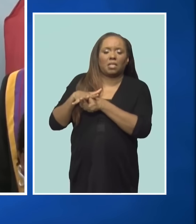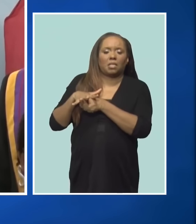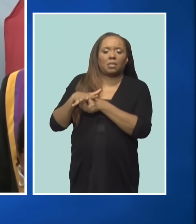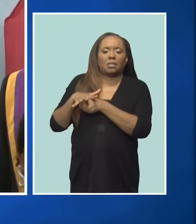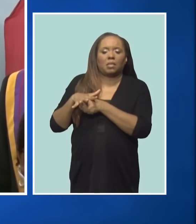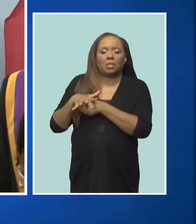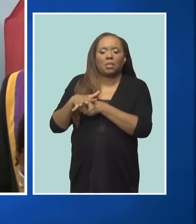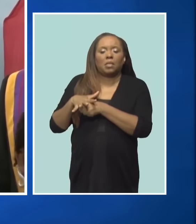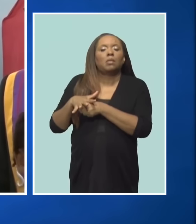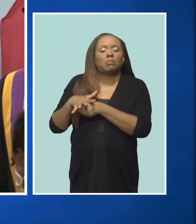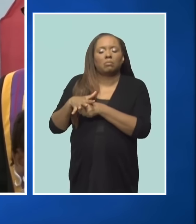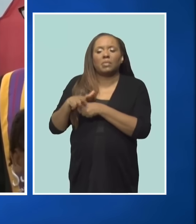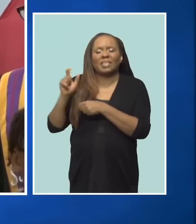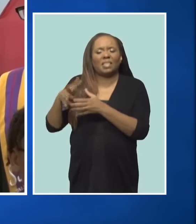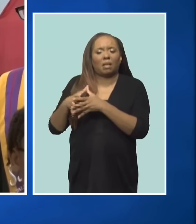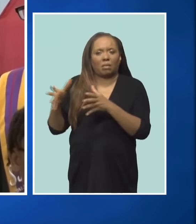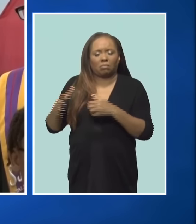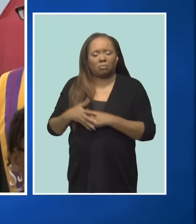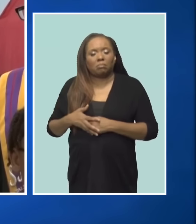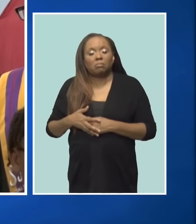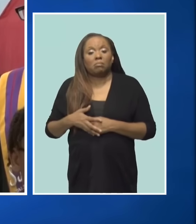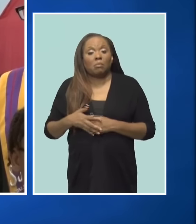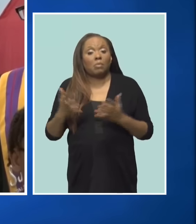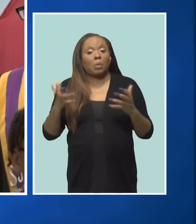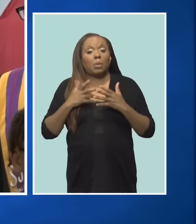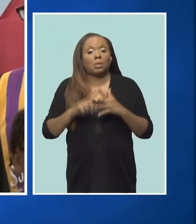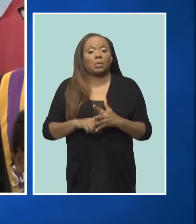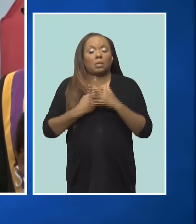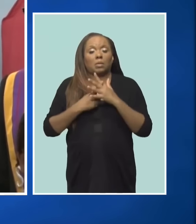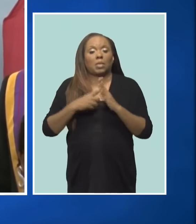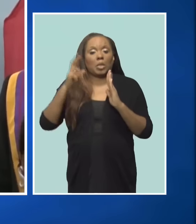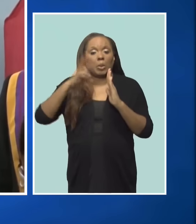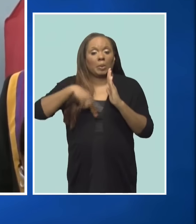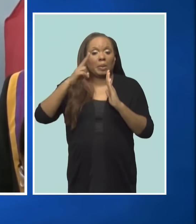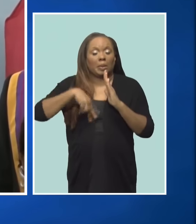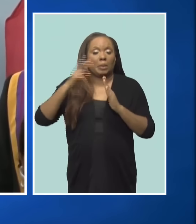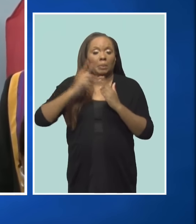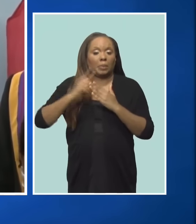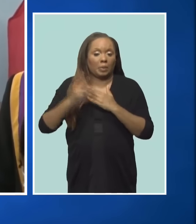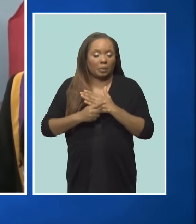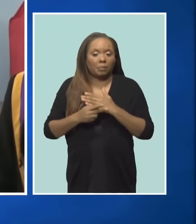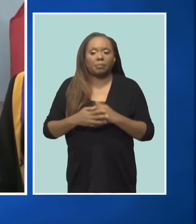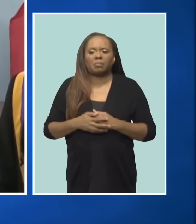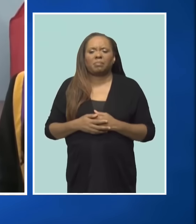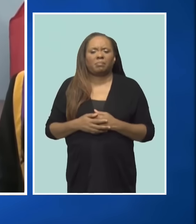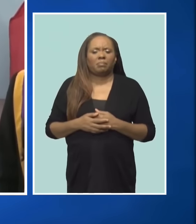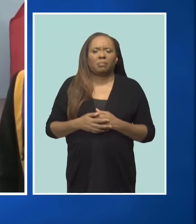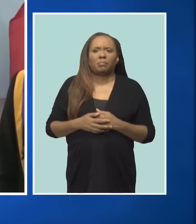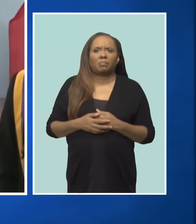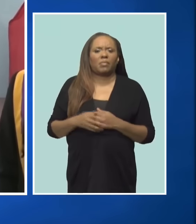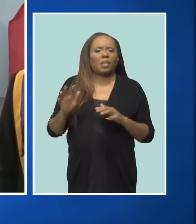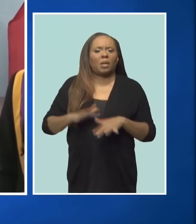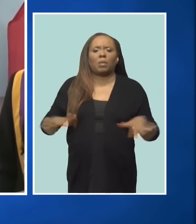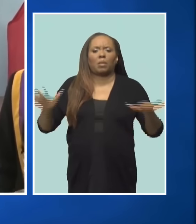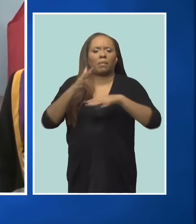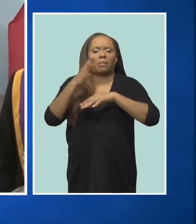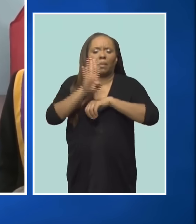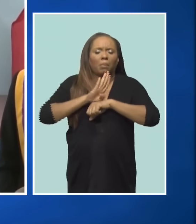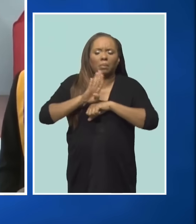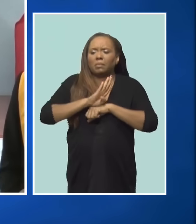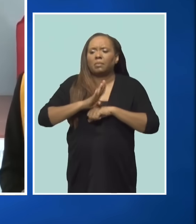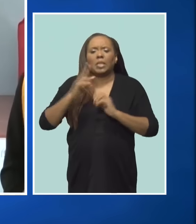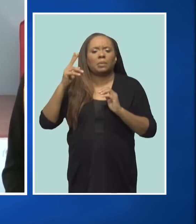to get the reading program up and running. Probably as you know, reading has been a problem throughout the island. And